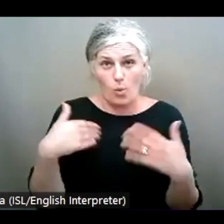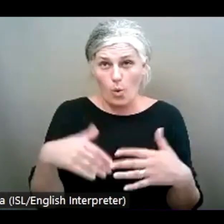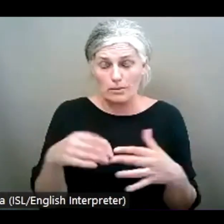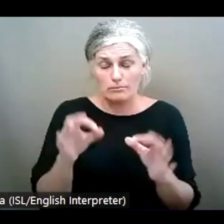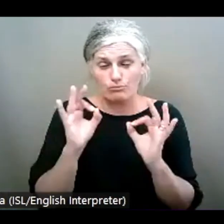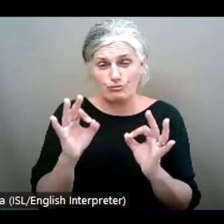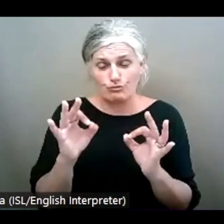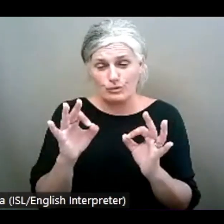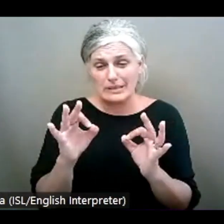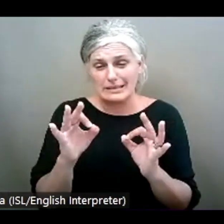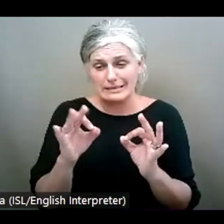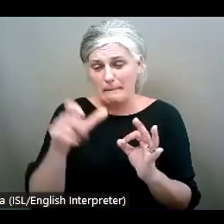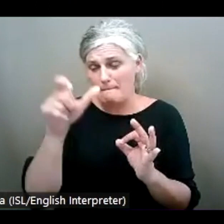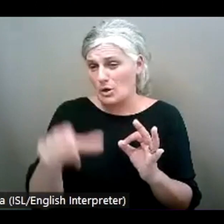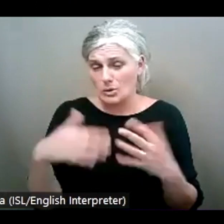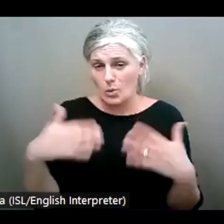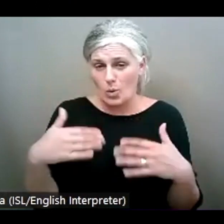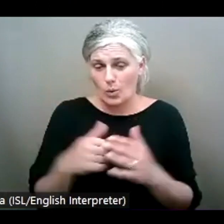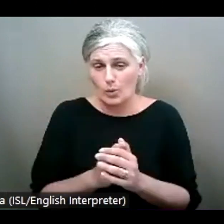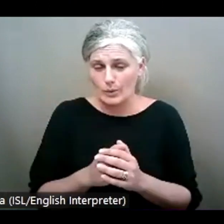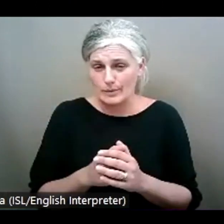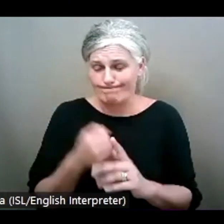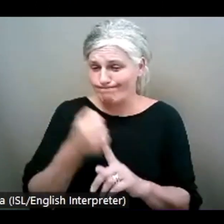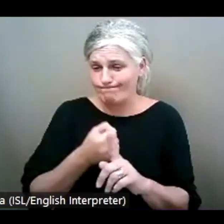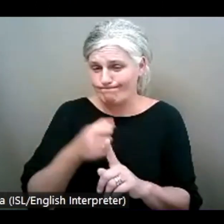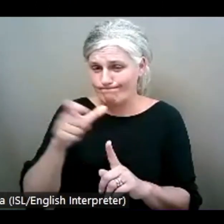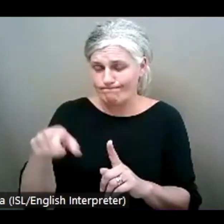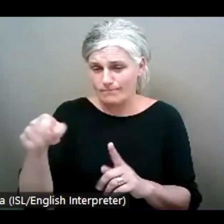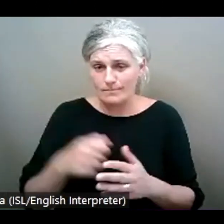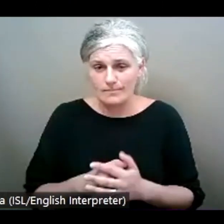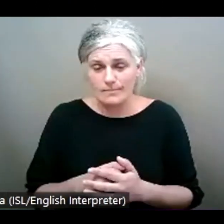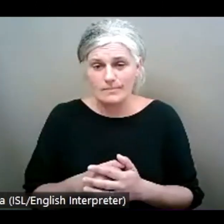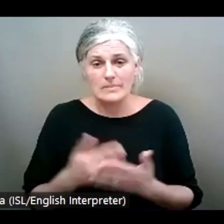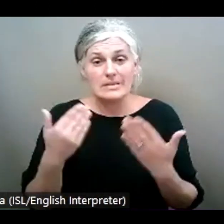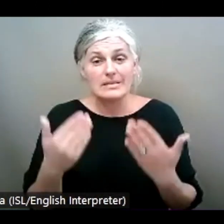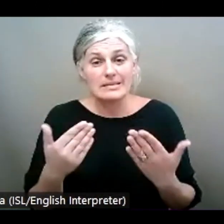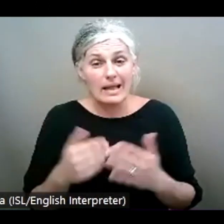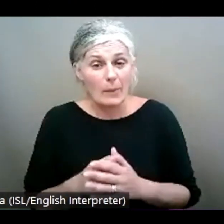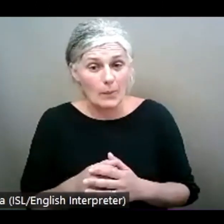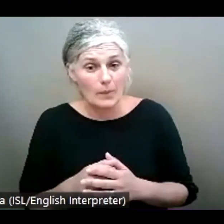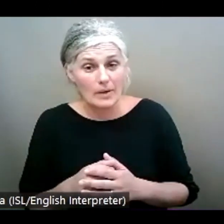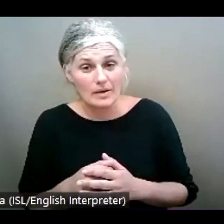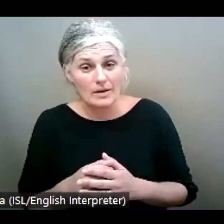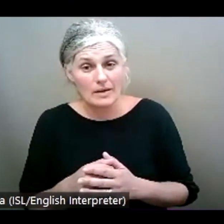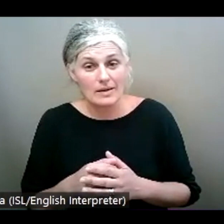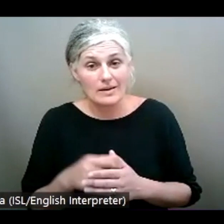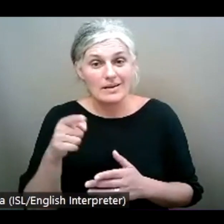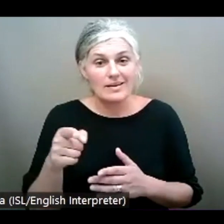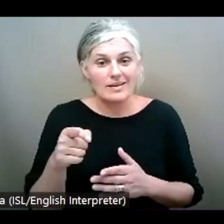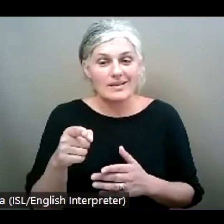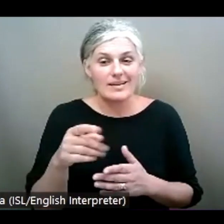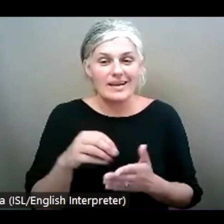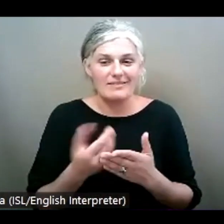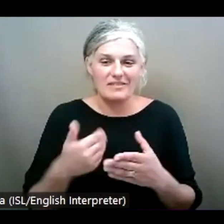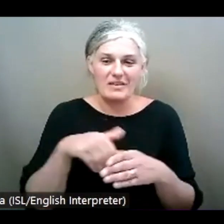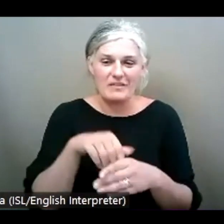Yeah, She yeah, was an amazing yeah. person. So now we have the image of you pregnant, falling off a horse